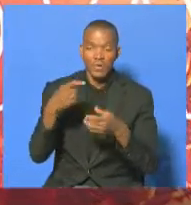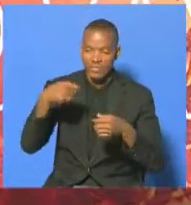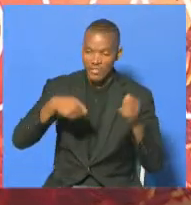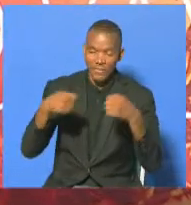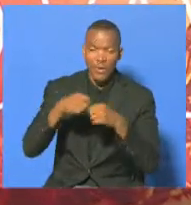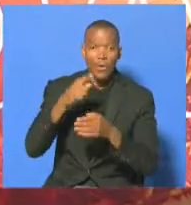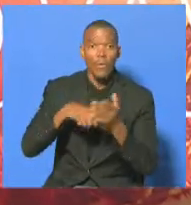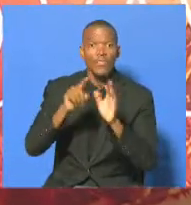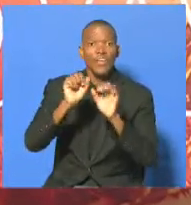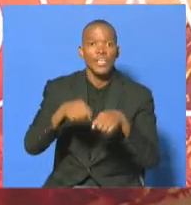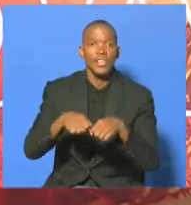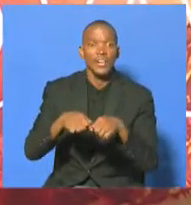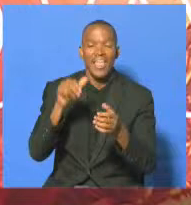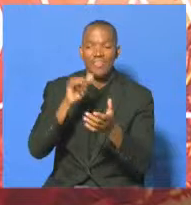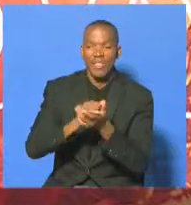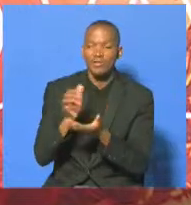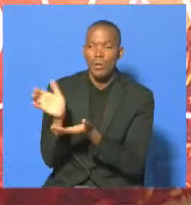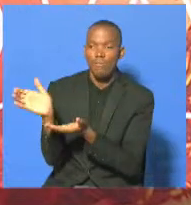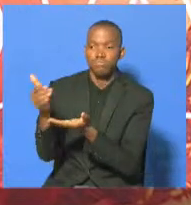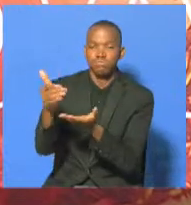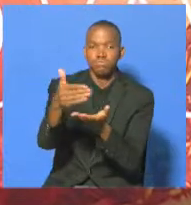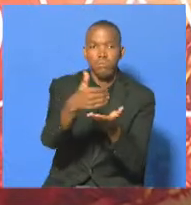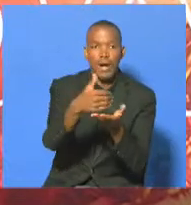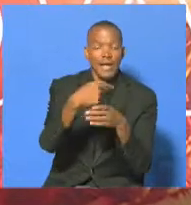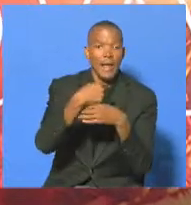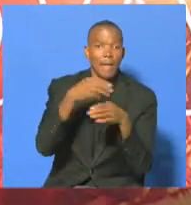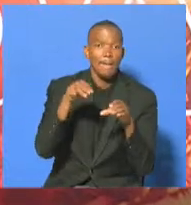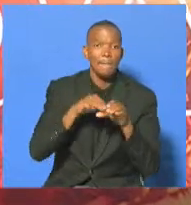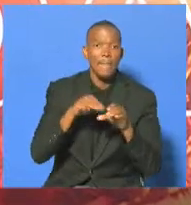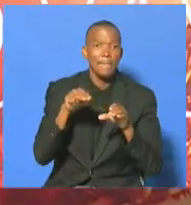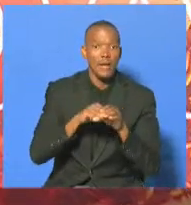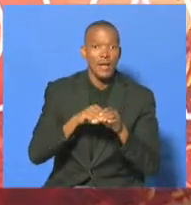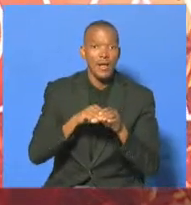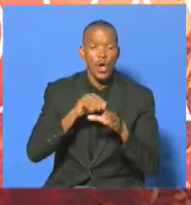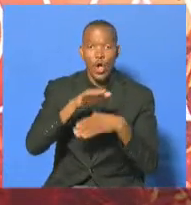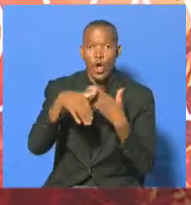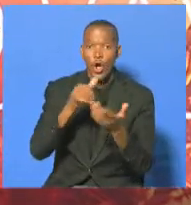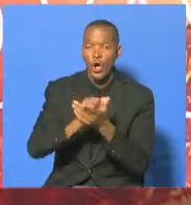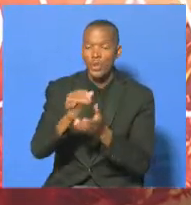It's also a recruitment drive, by the way. By them